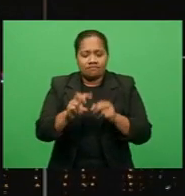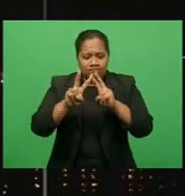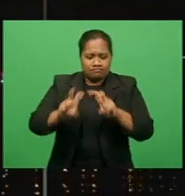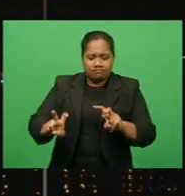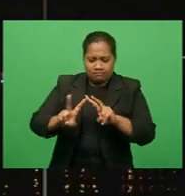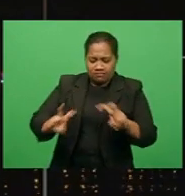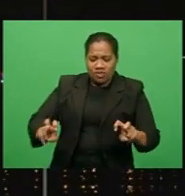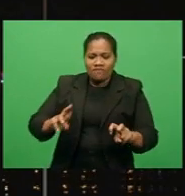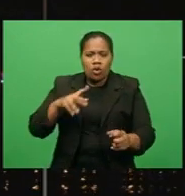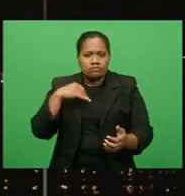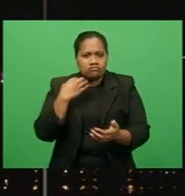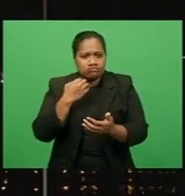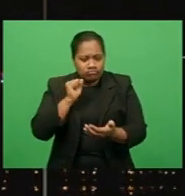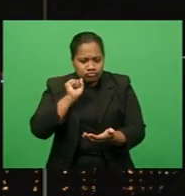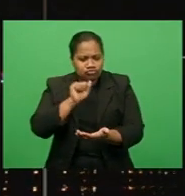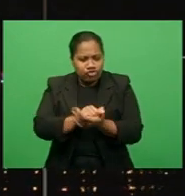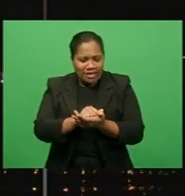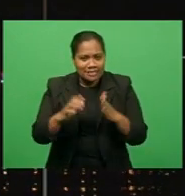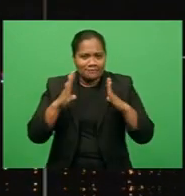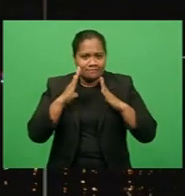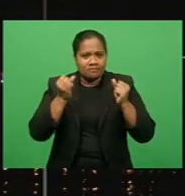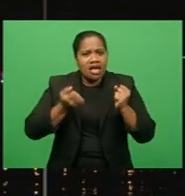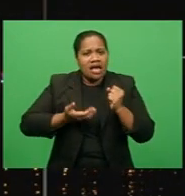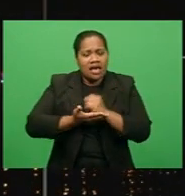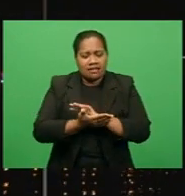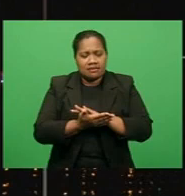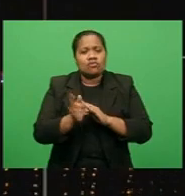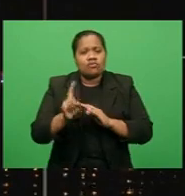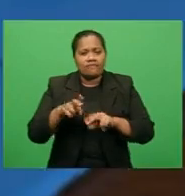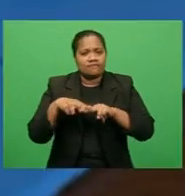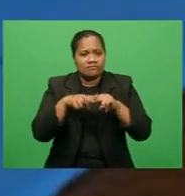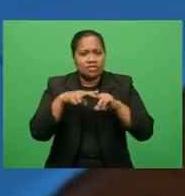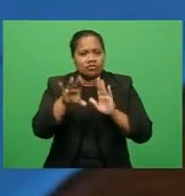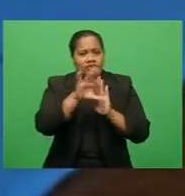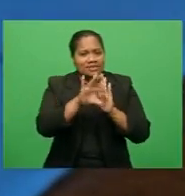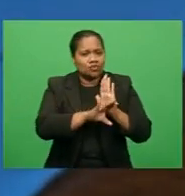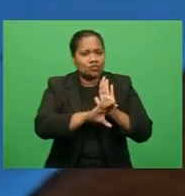fundamental rights and freedom under the Fijian Constitution.